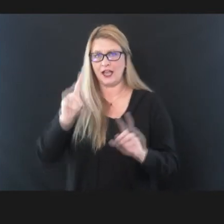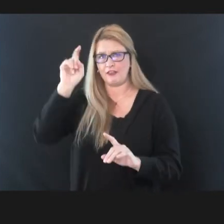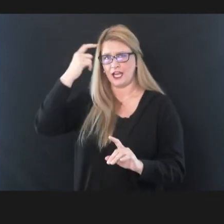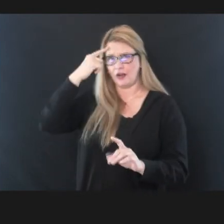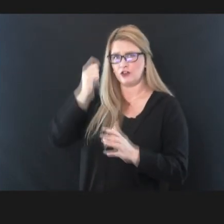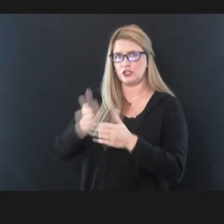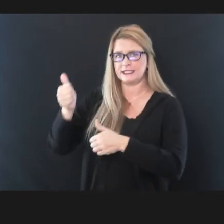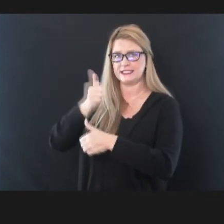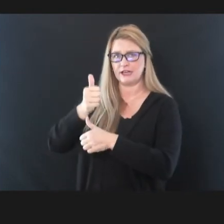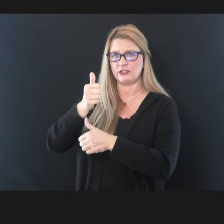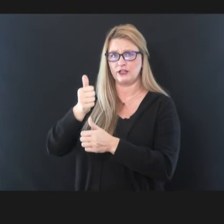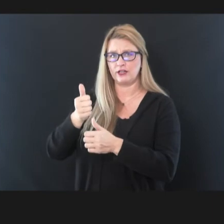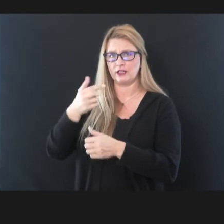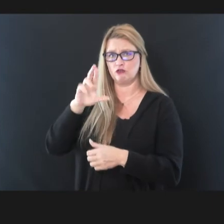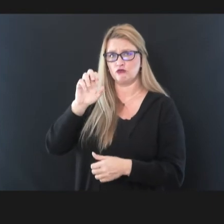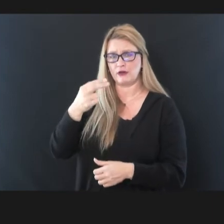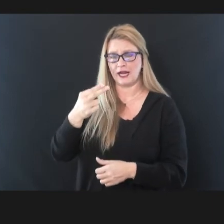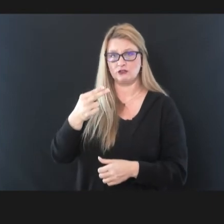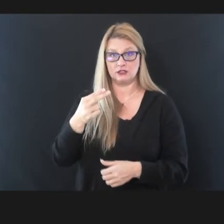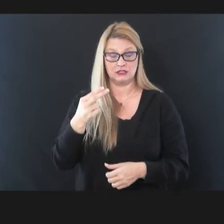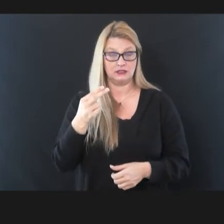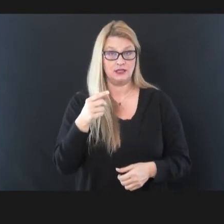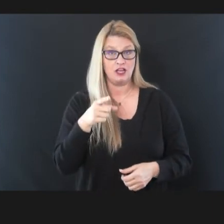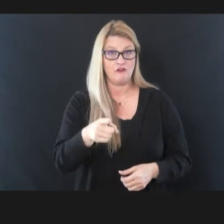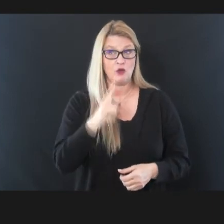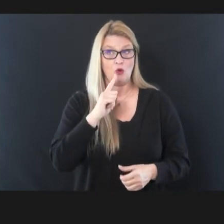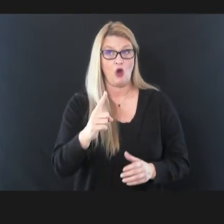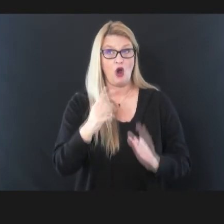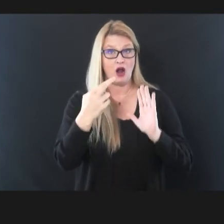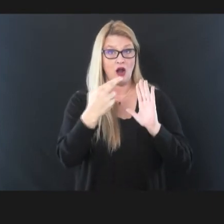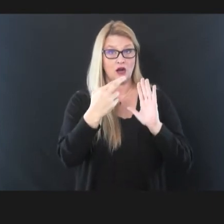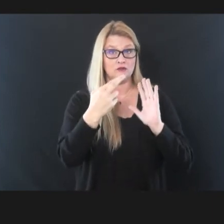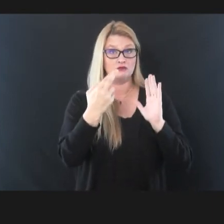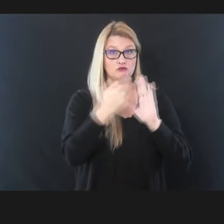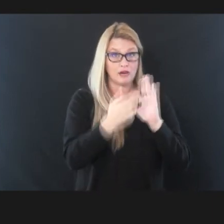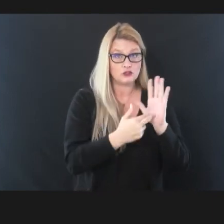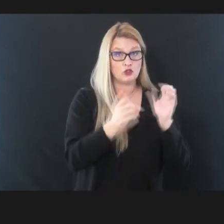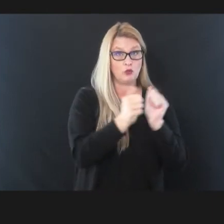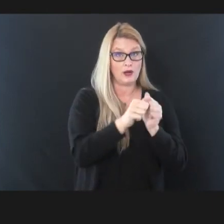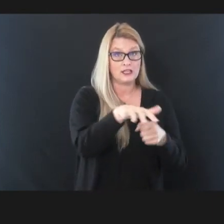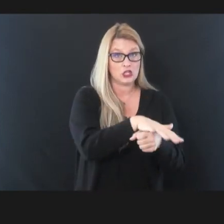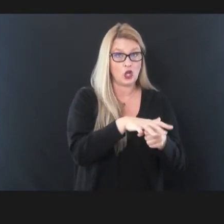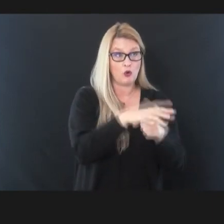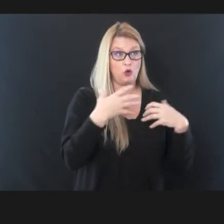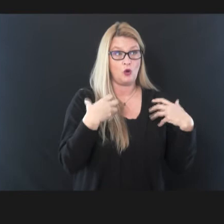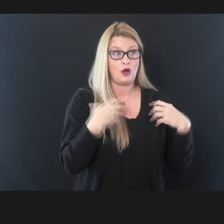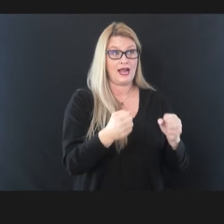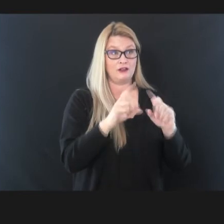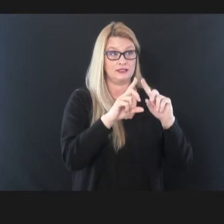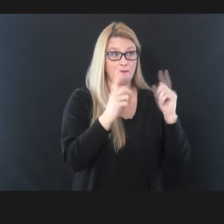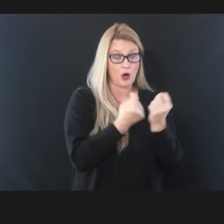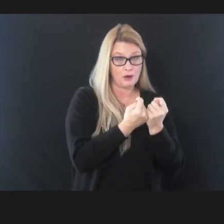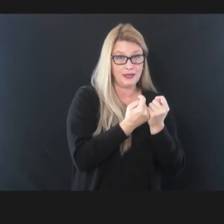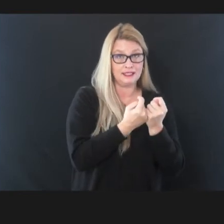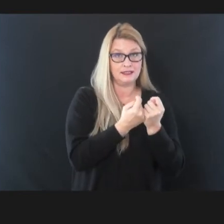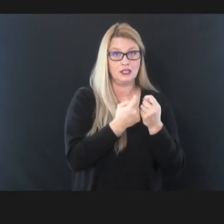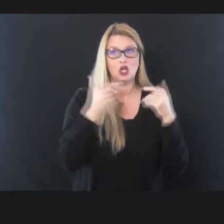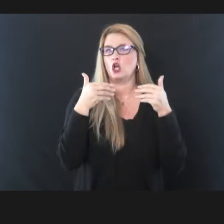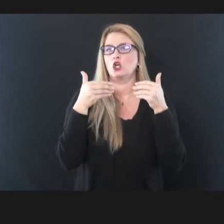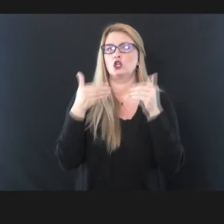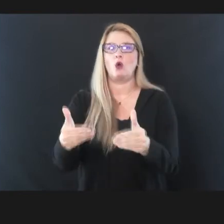said, even if you're online already with a local health department or some other list that you're on, go ahead